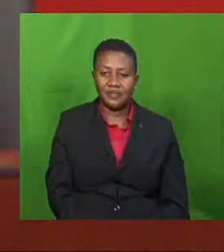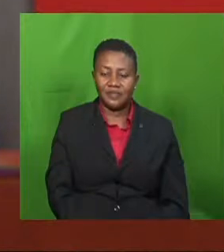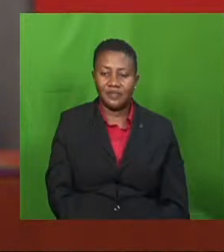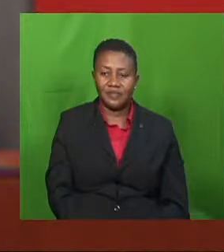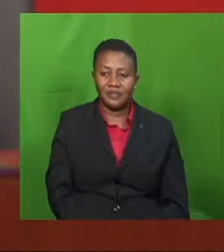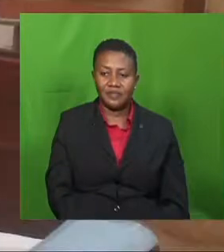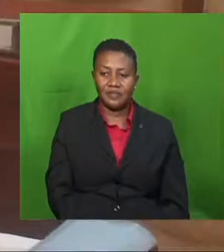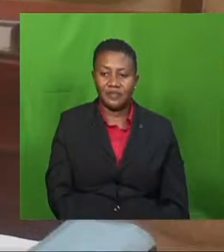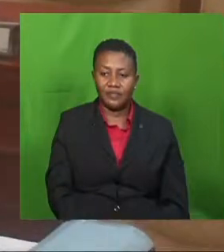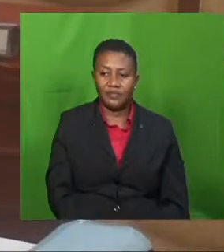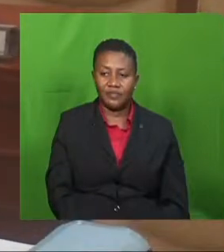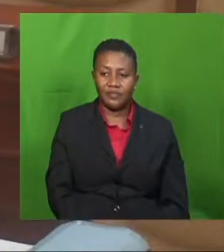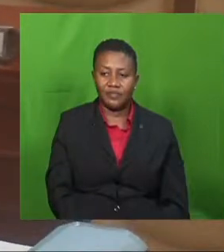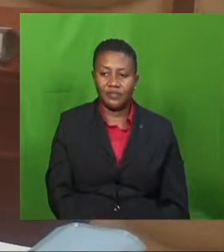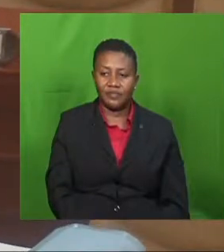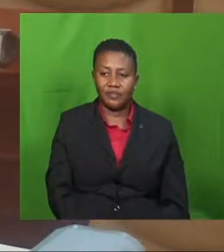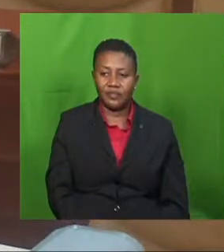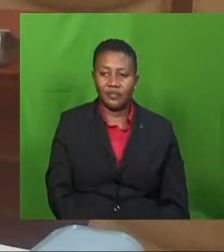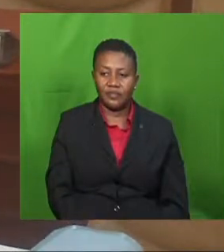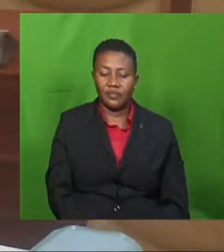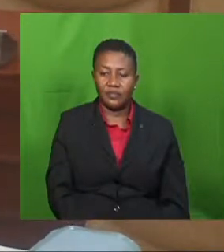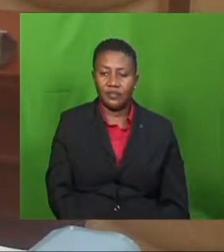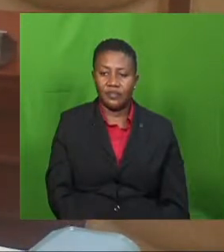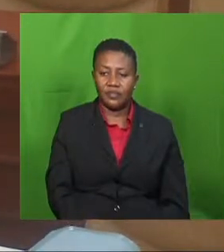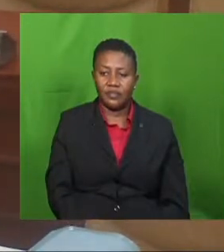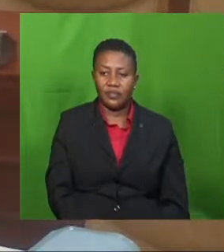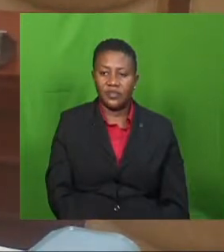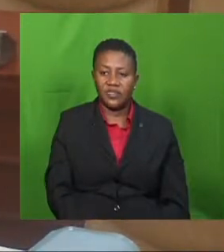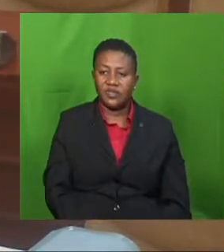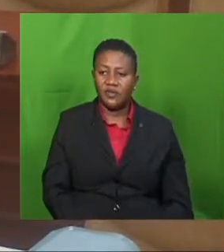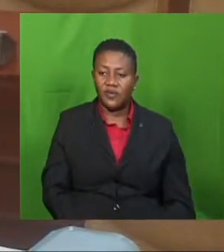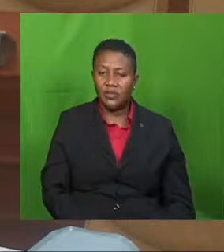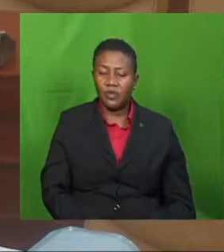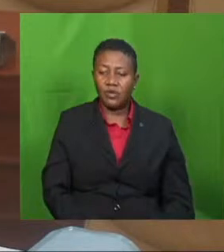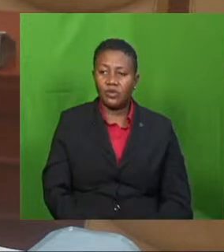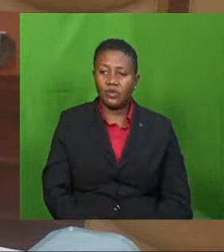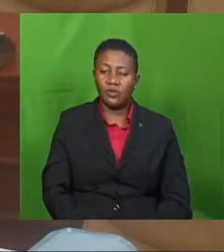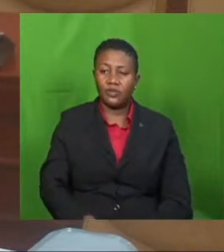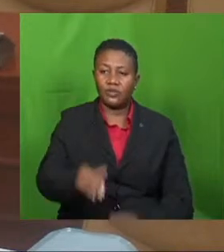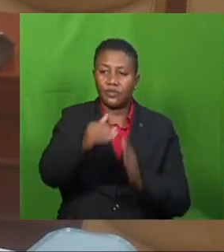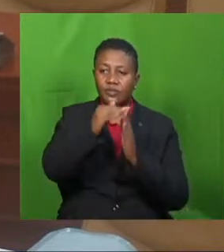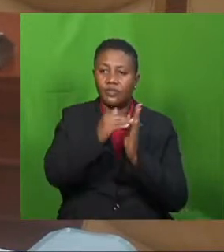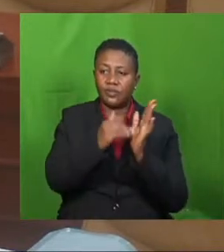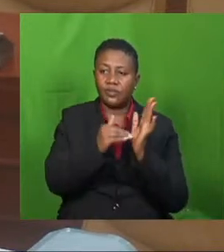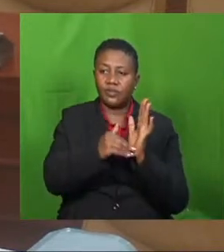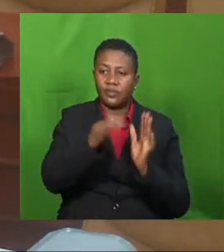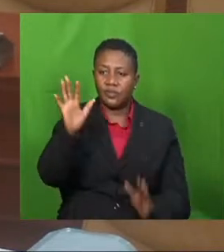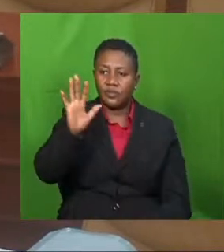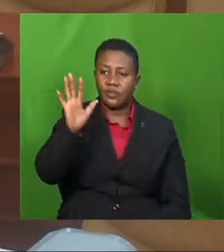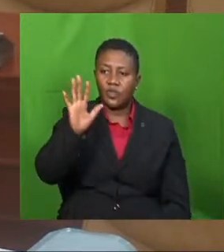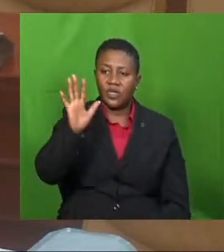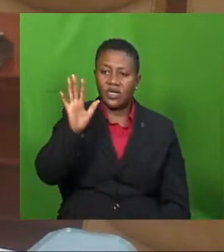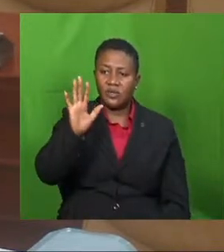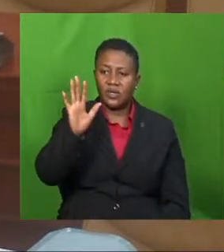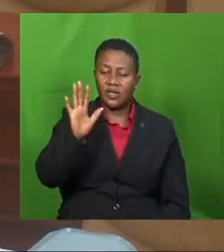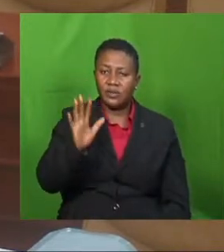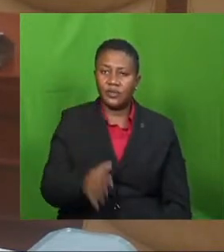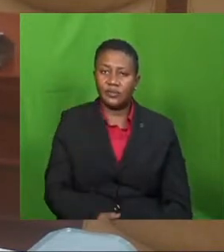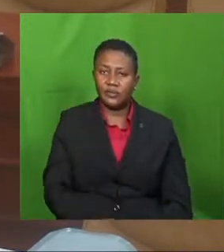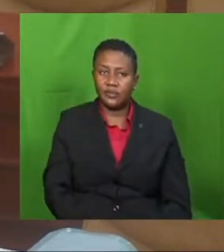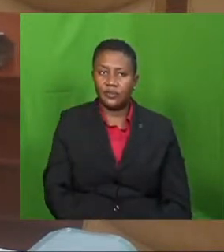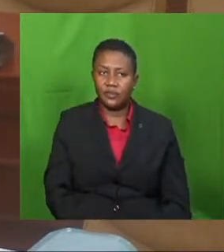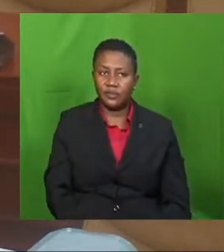Speaker, we are ready to take item 5 now. Item 5. Item number 5.